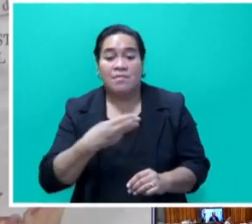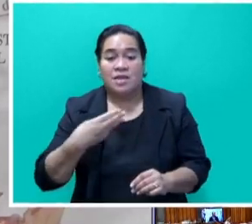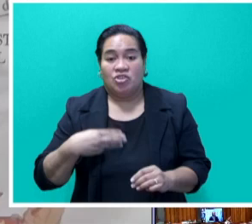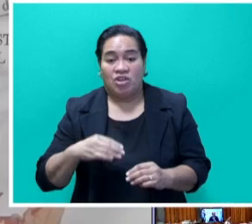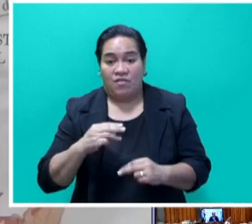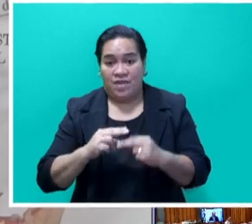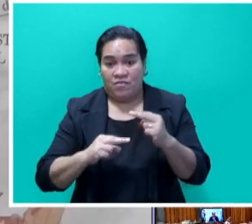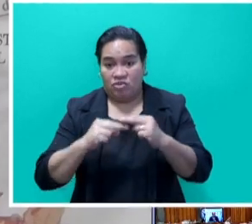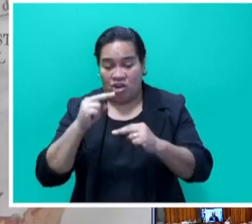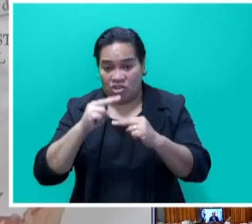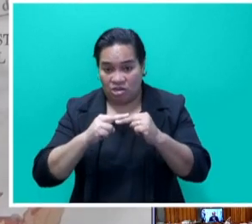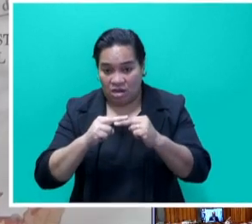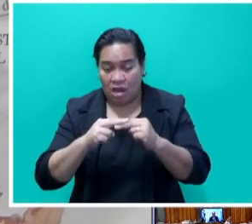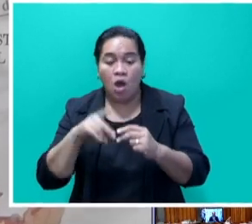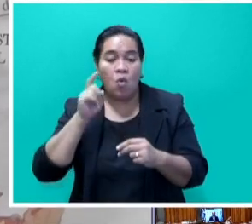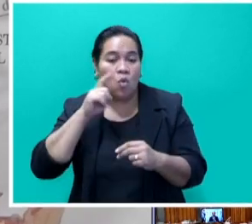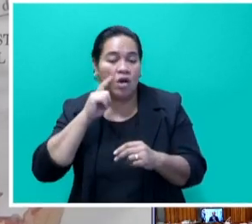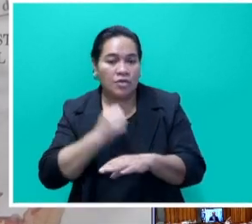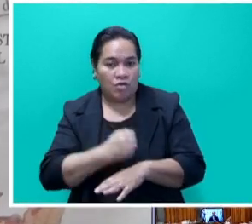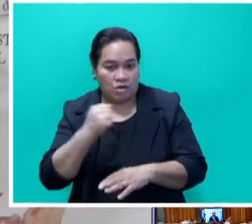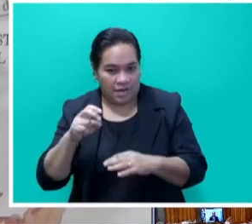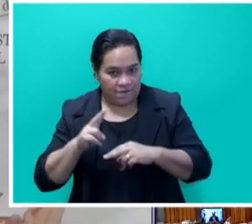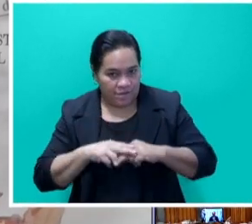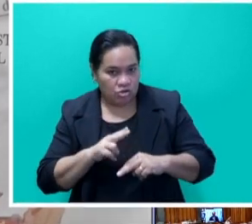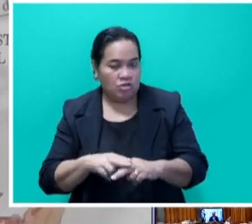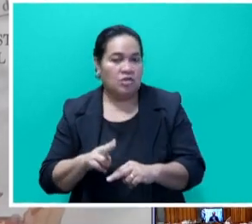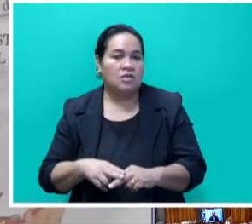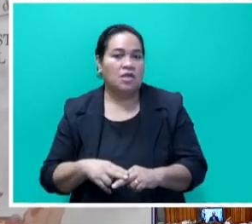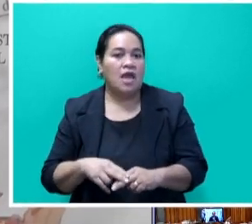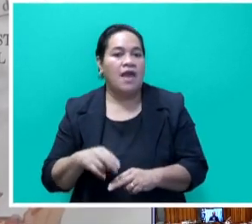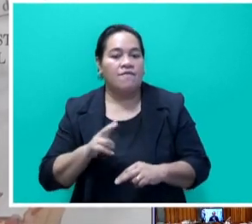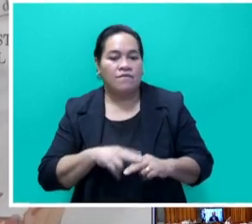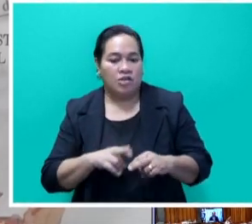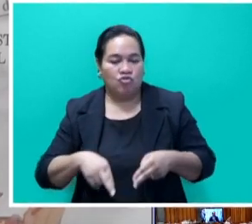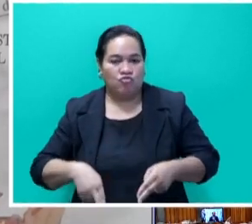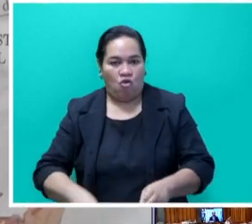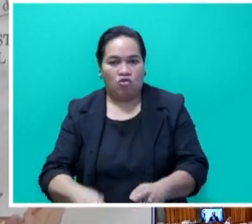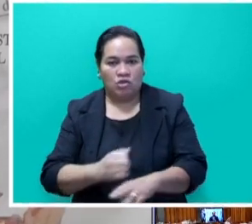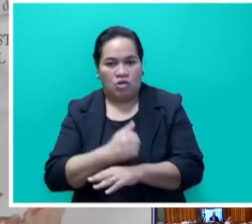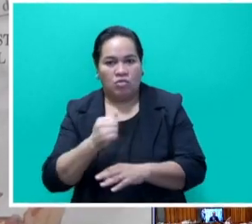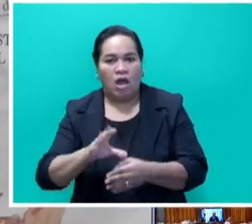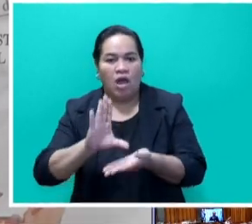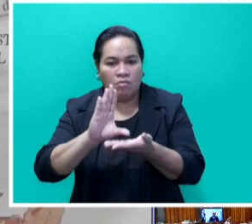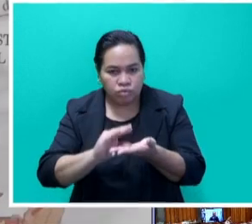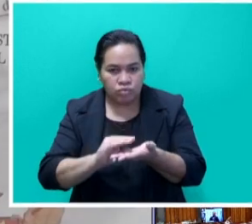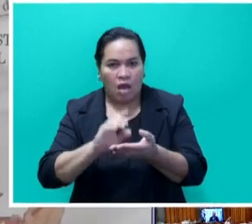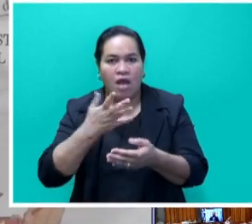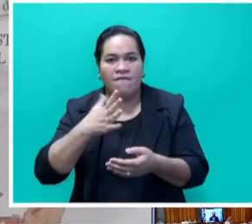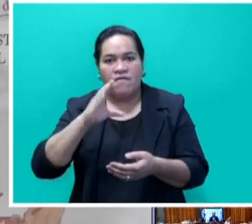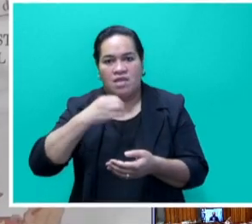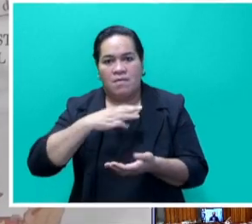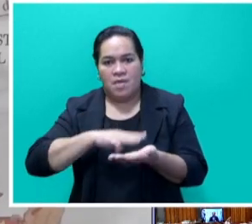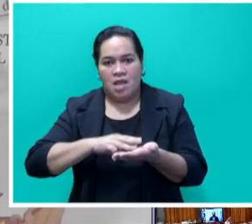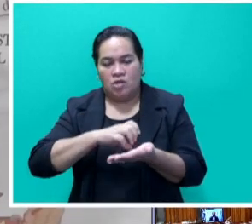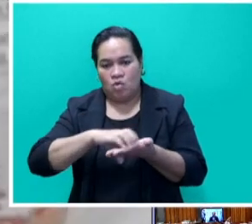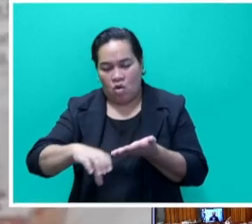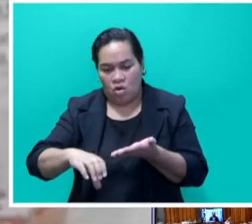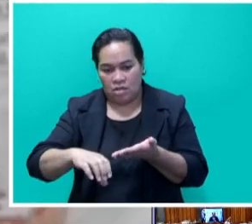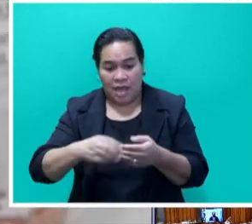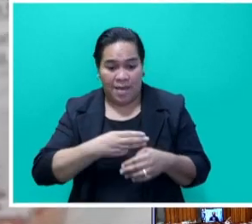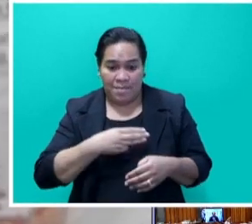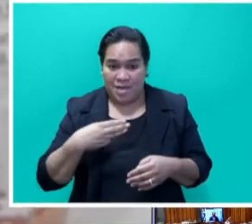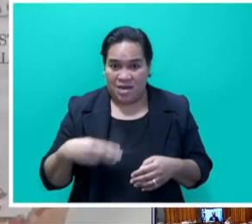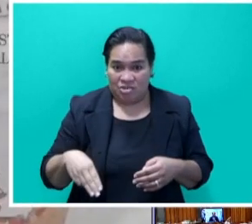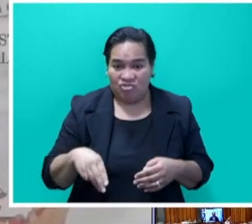Infrastructure, Water Authority of Fiji, and the Fiji Roads Authority, a reduction of more than $50 million. The Ministry of Infrastructure